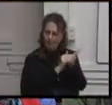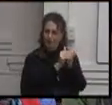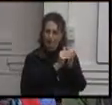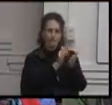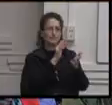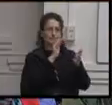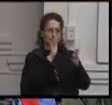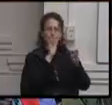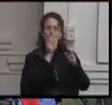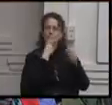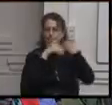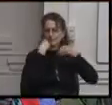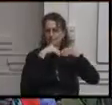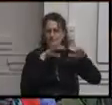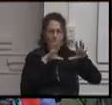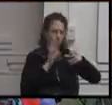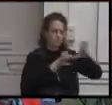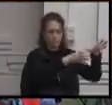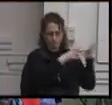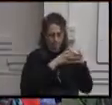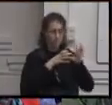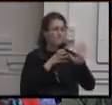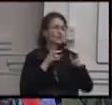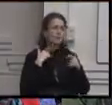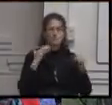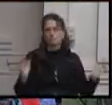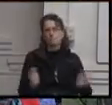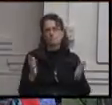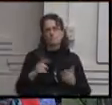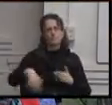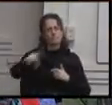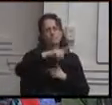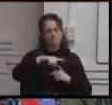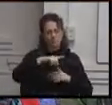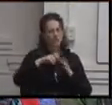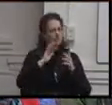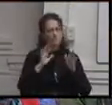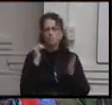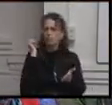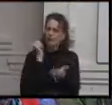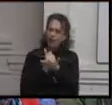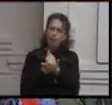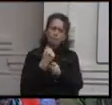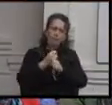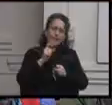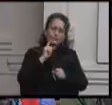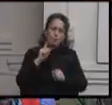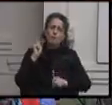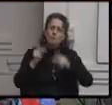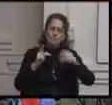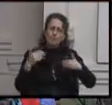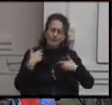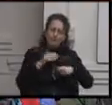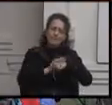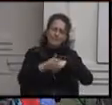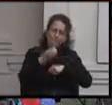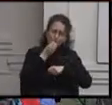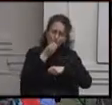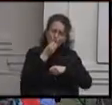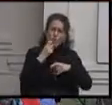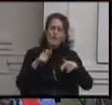the audience and to viewers to do whatever you can to make sure that people in need don't go hungry, not only this holiday season, but